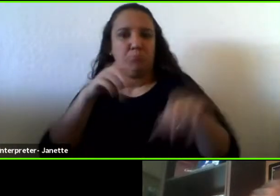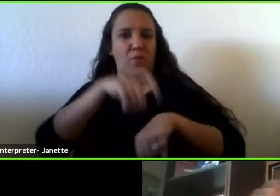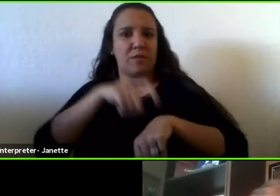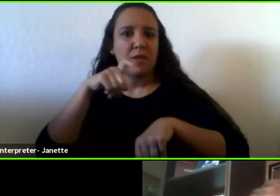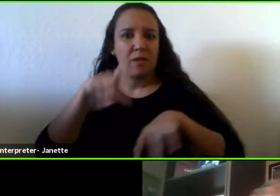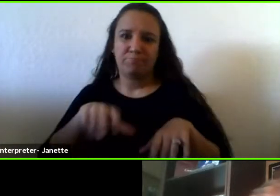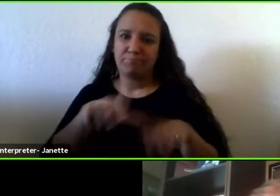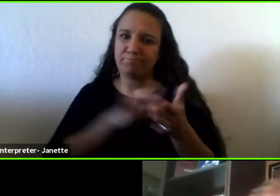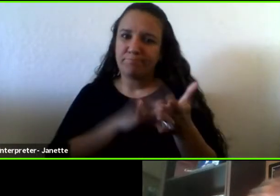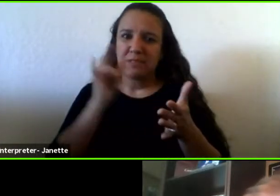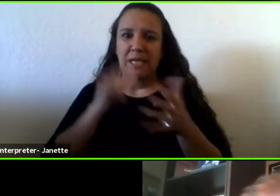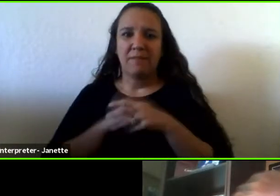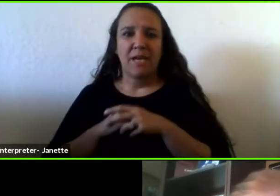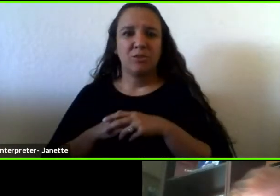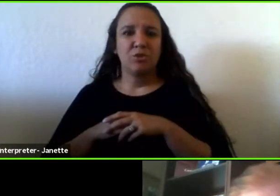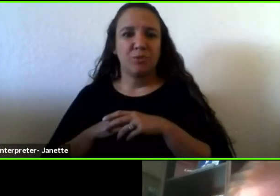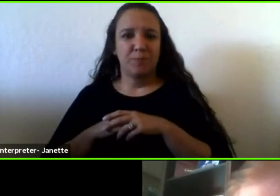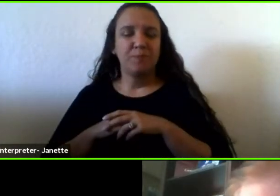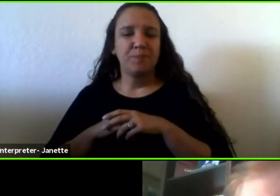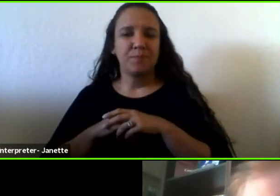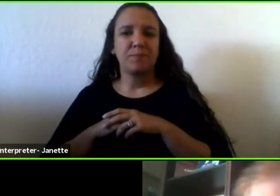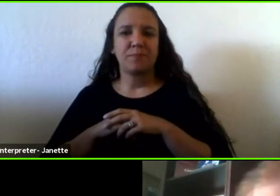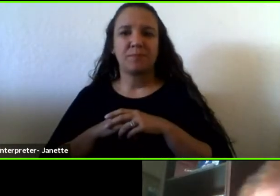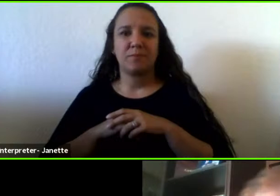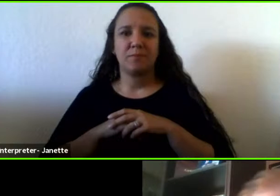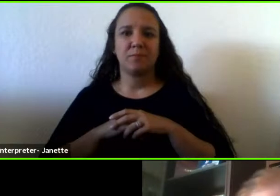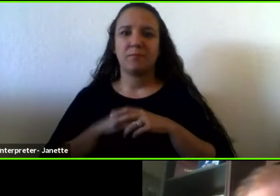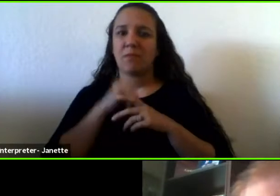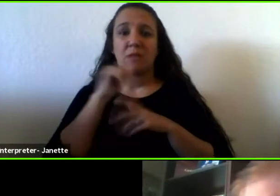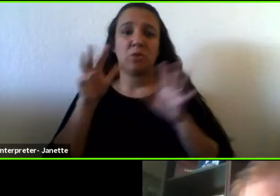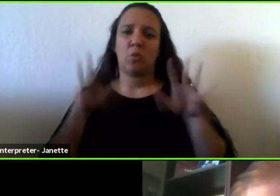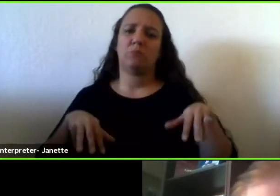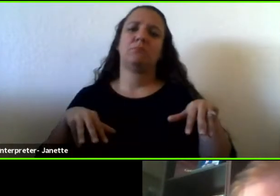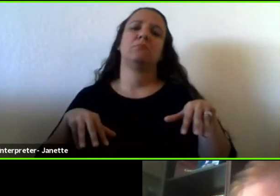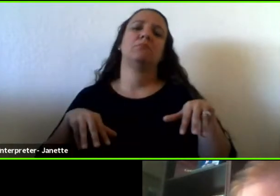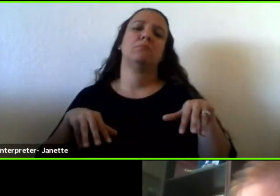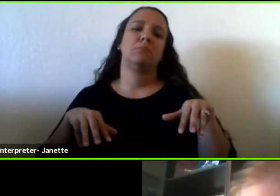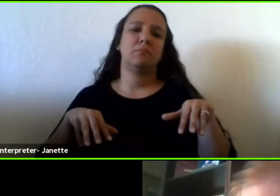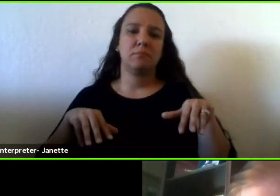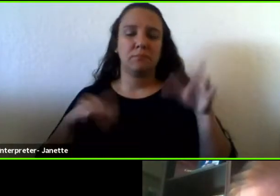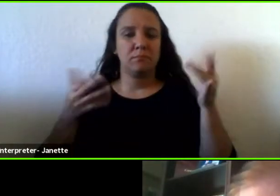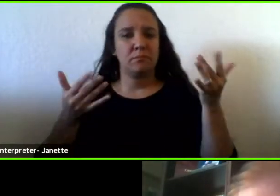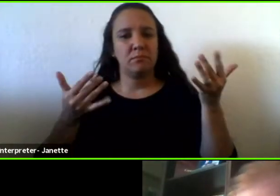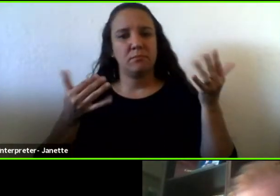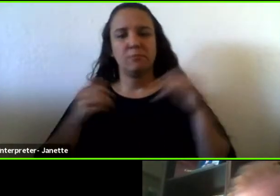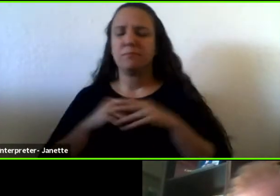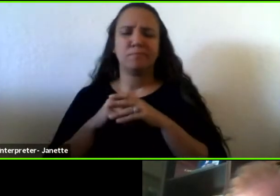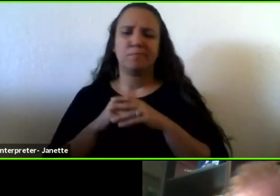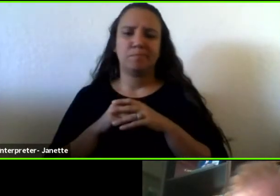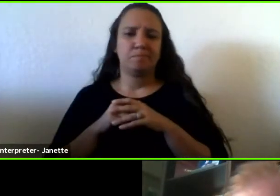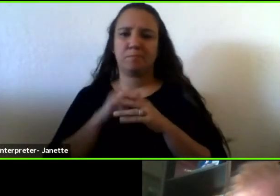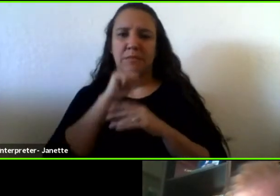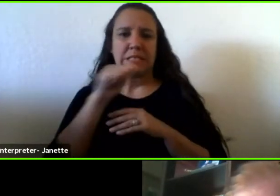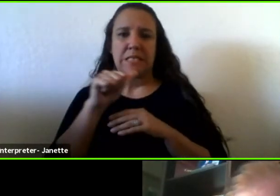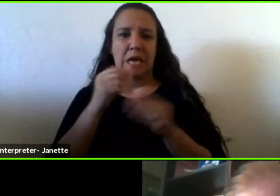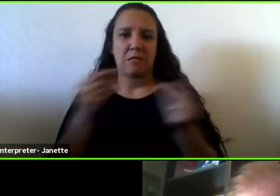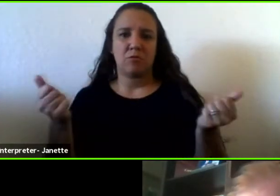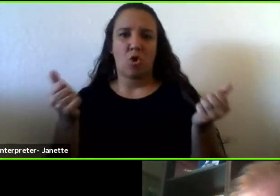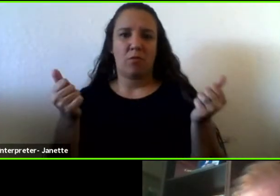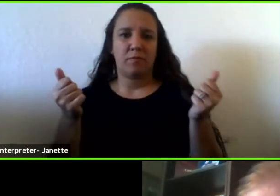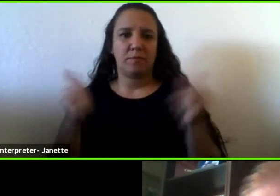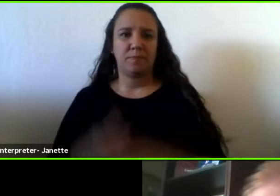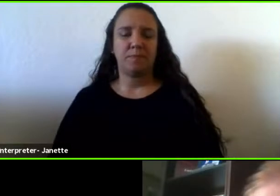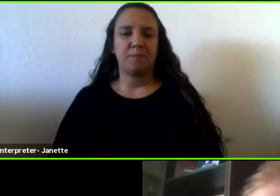the opportunities that are there. Just don't sit idle, like I said before. Don't sit down and wait. What you want to do is definitely